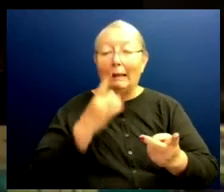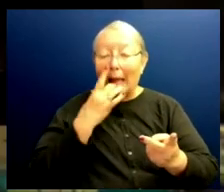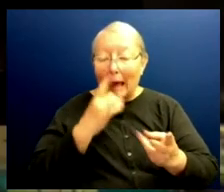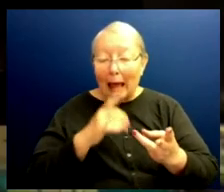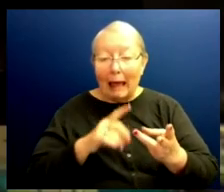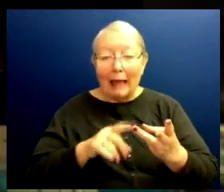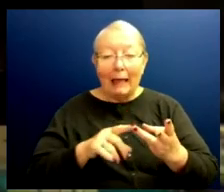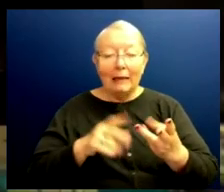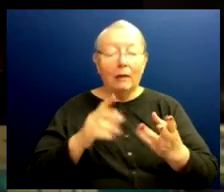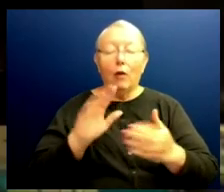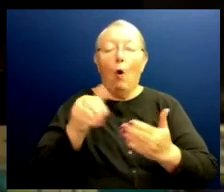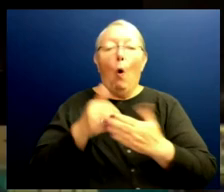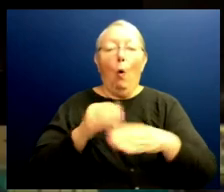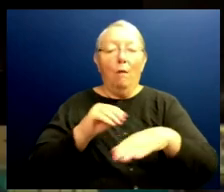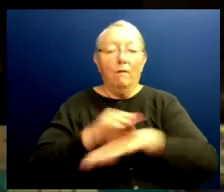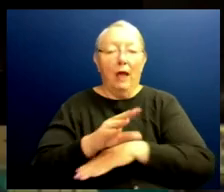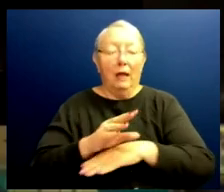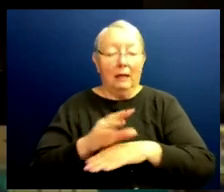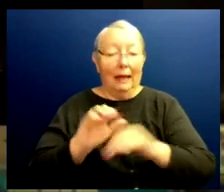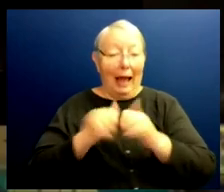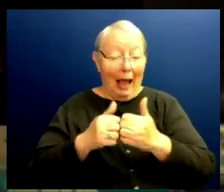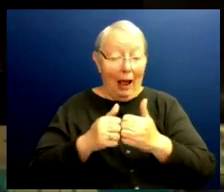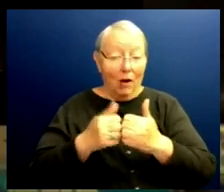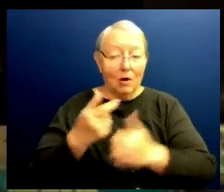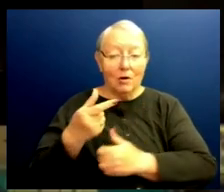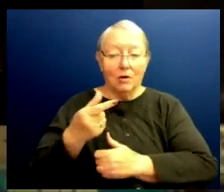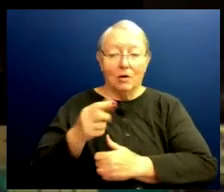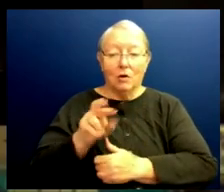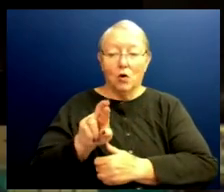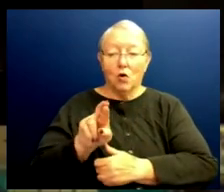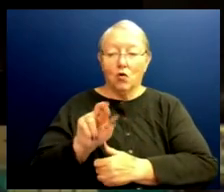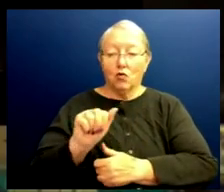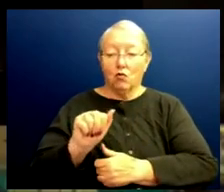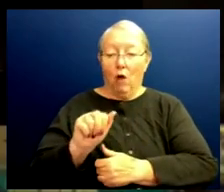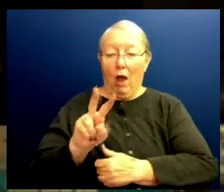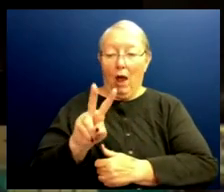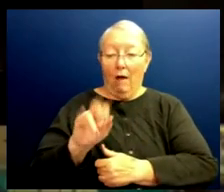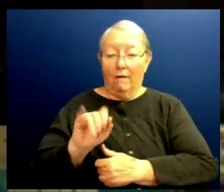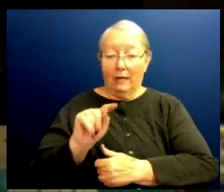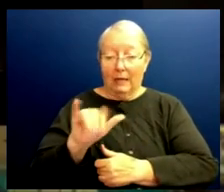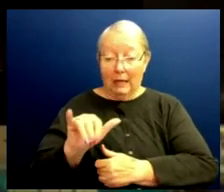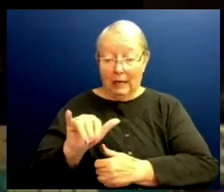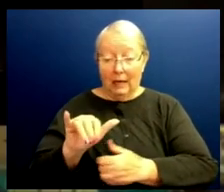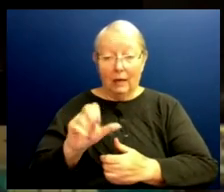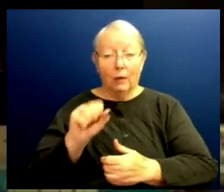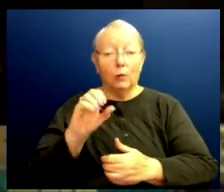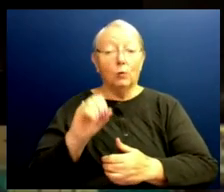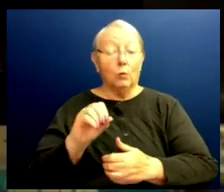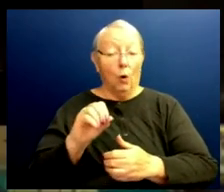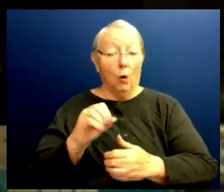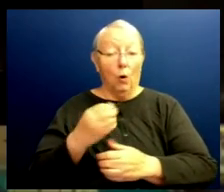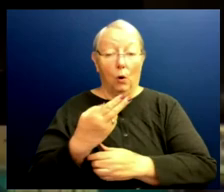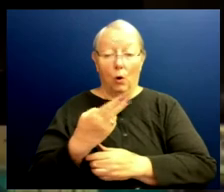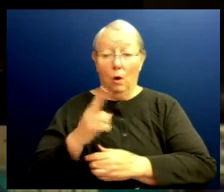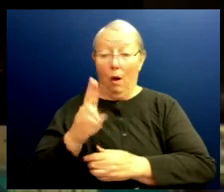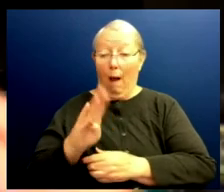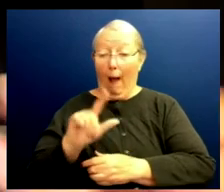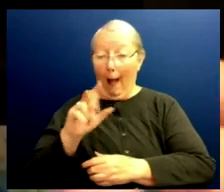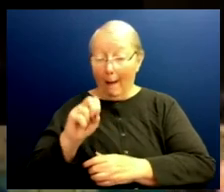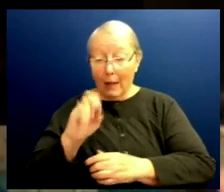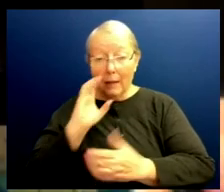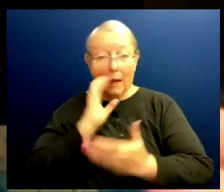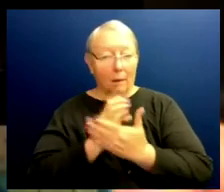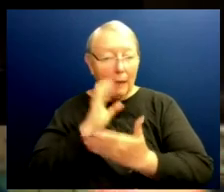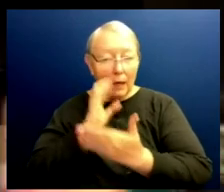so Hubble has taken very nice images of arcs that are produced when you look at a